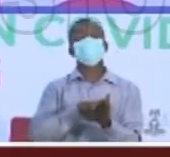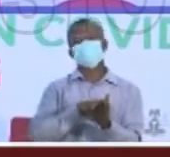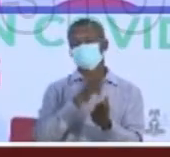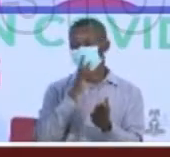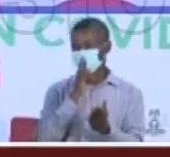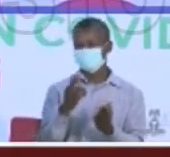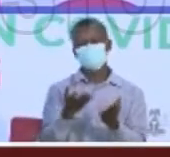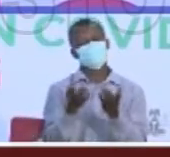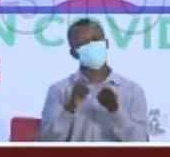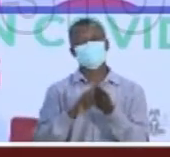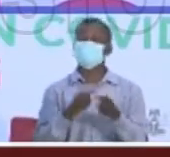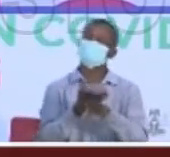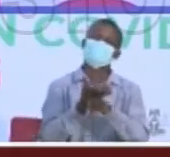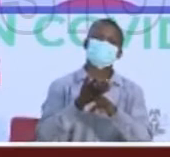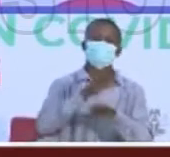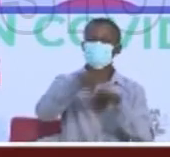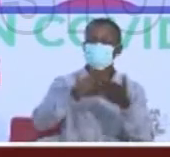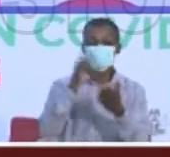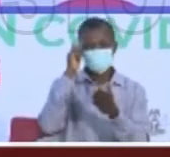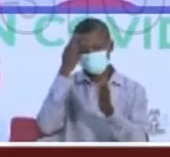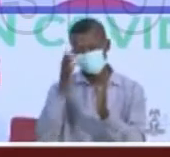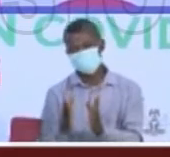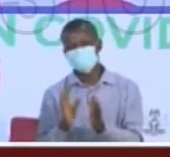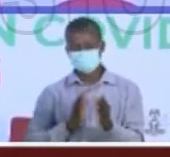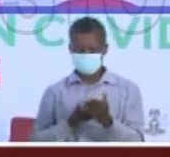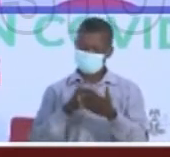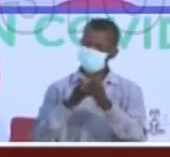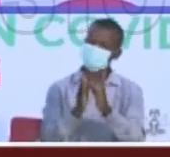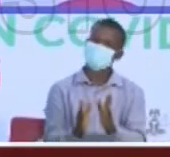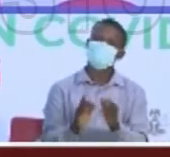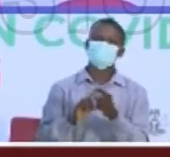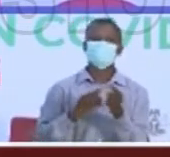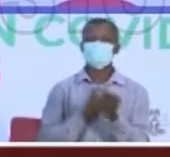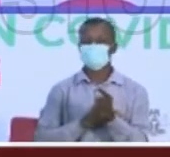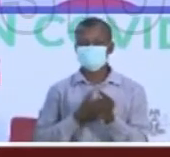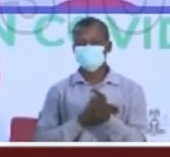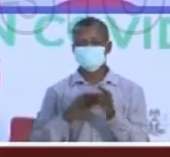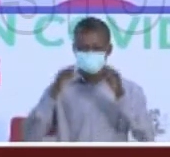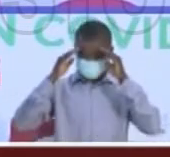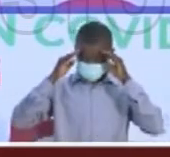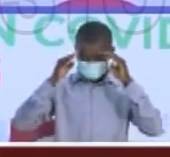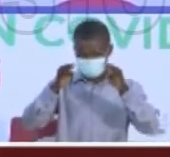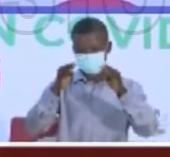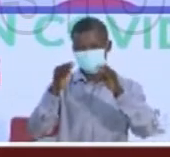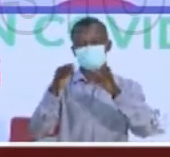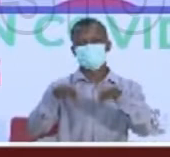urge our politicians, our leaders, to take responsibility and lead by